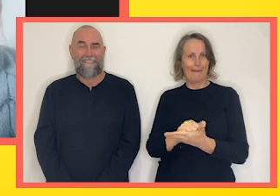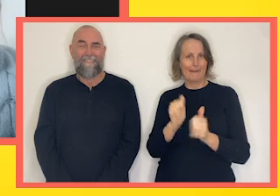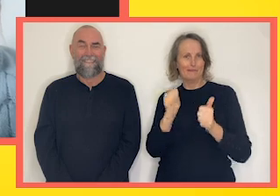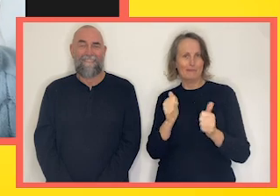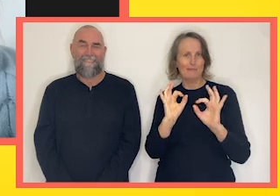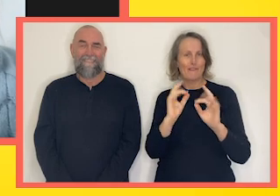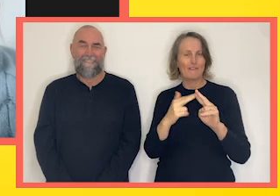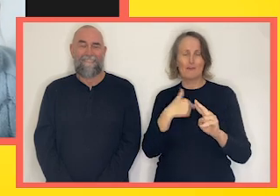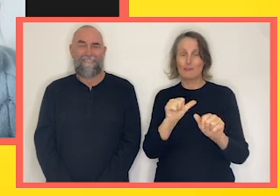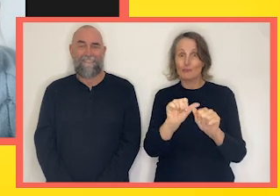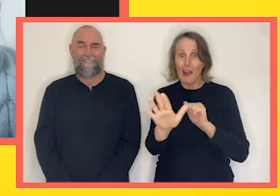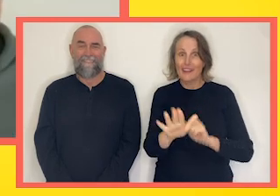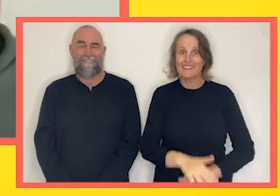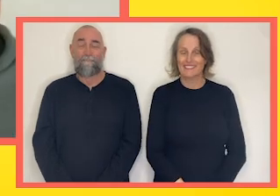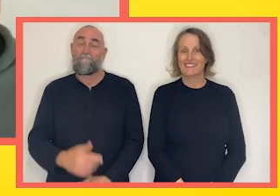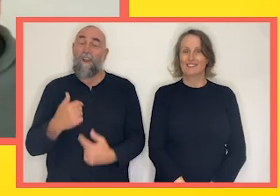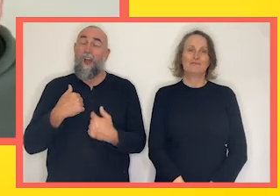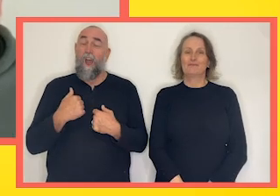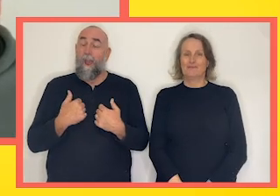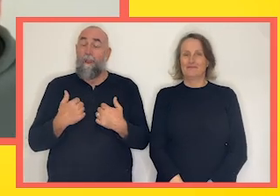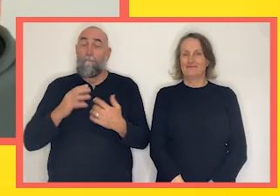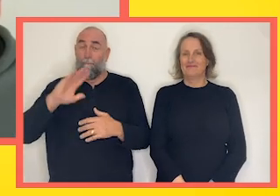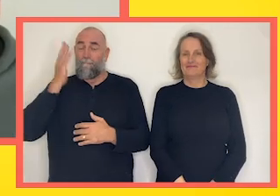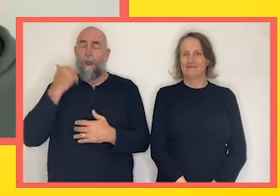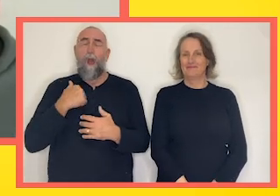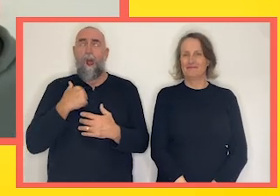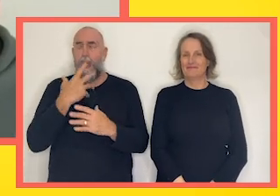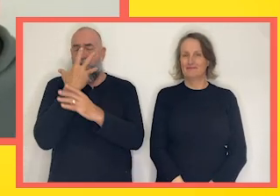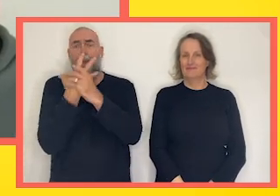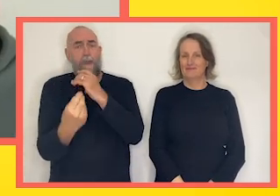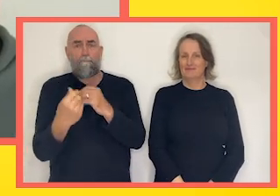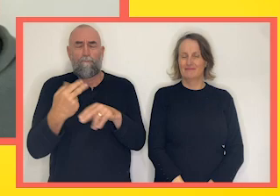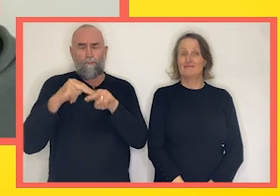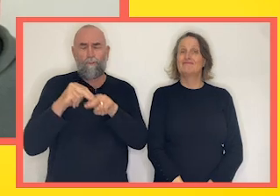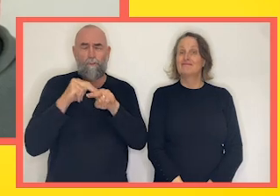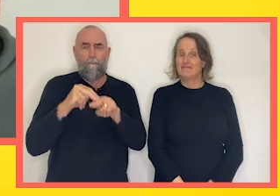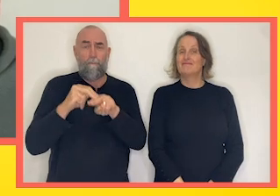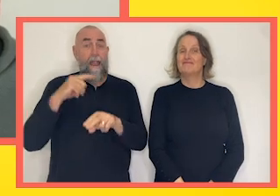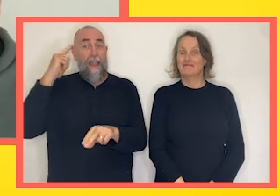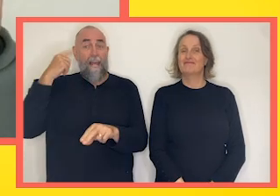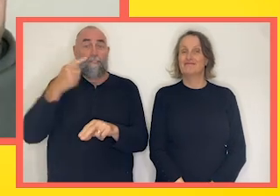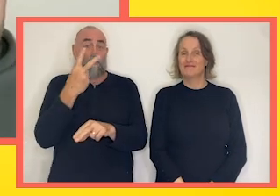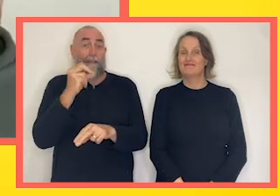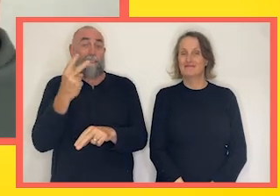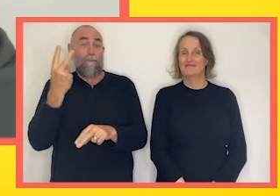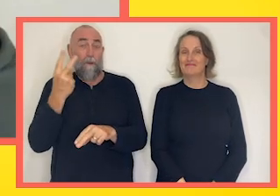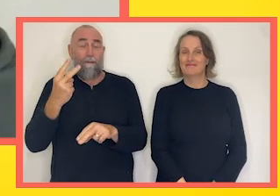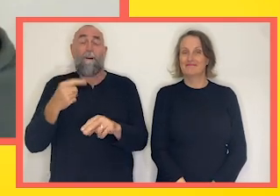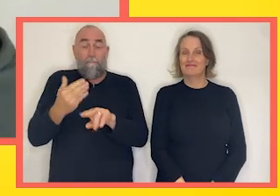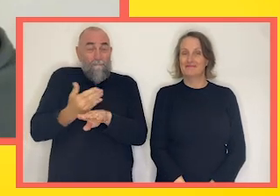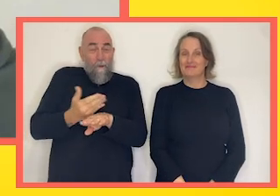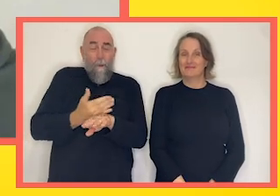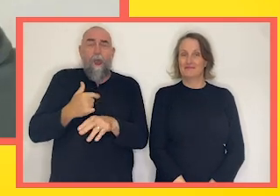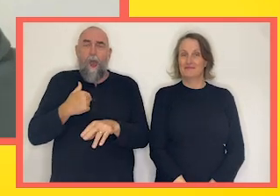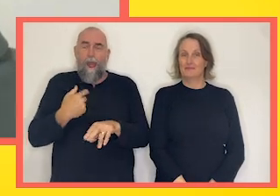was great. I got really intense into surfing in the lead up to London in 2012, and I would I would